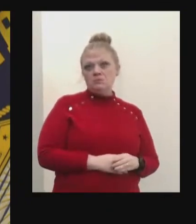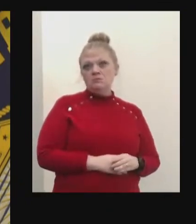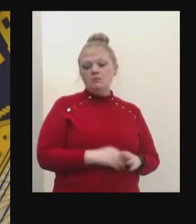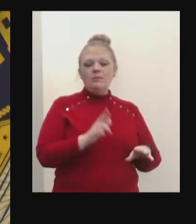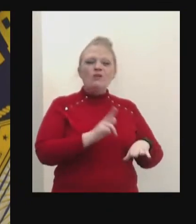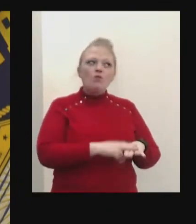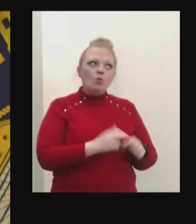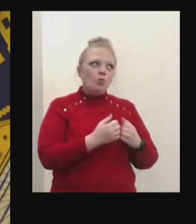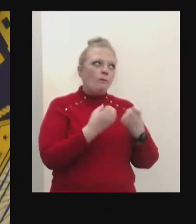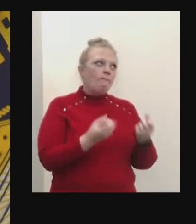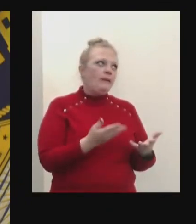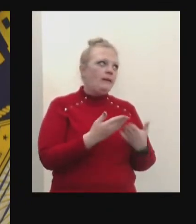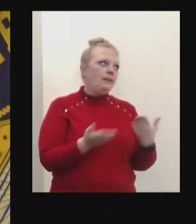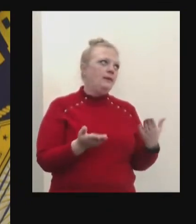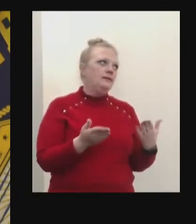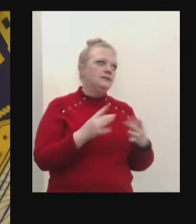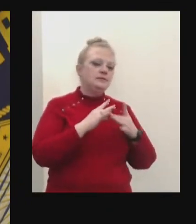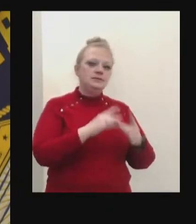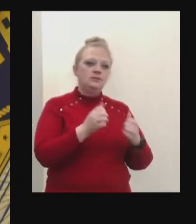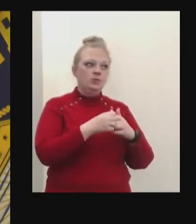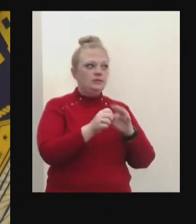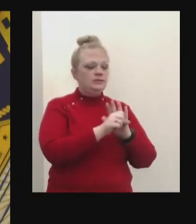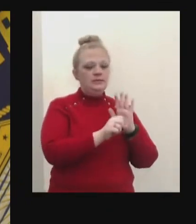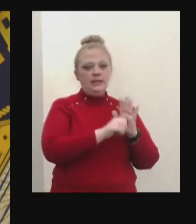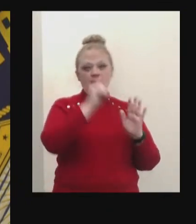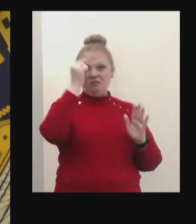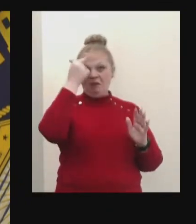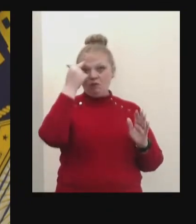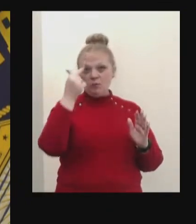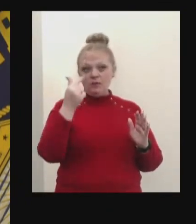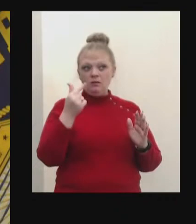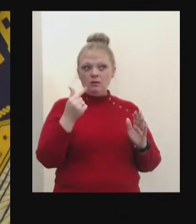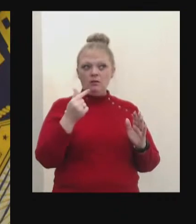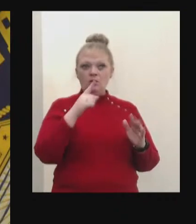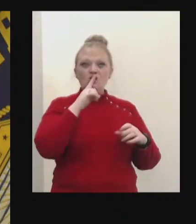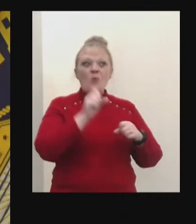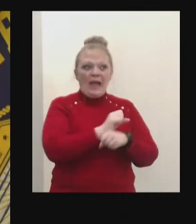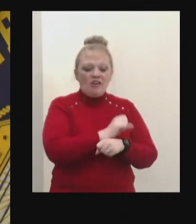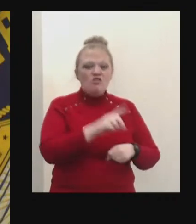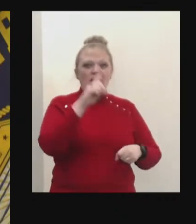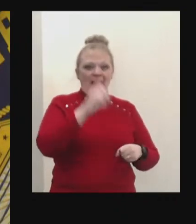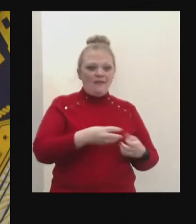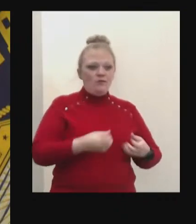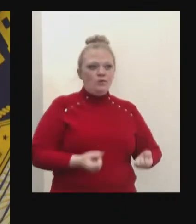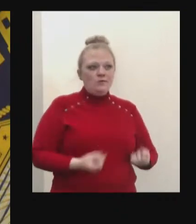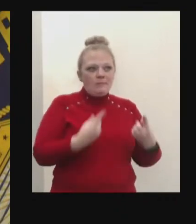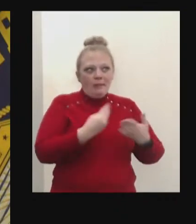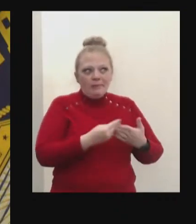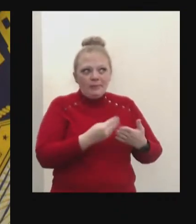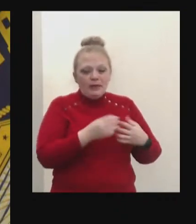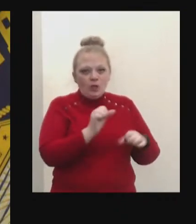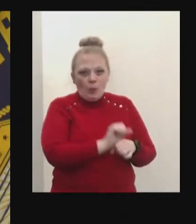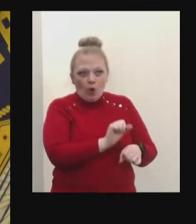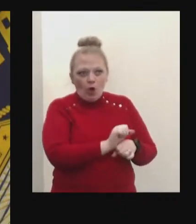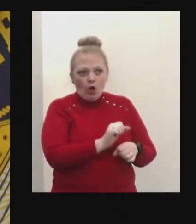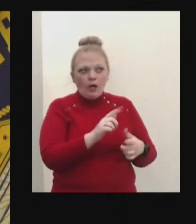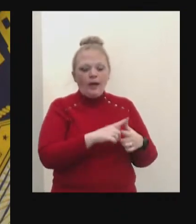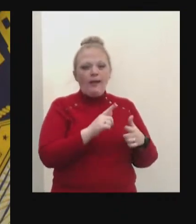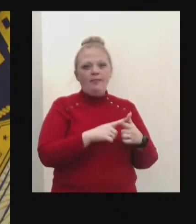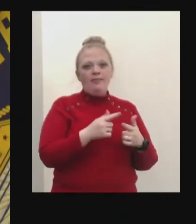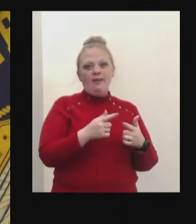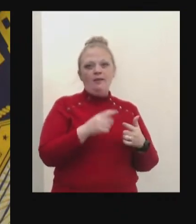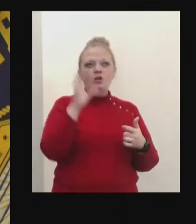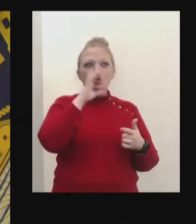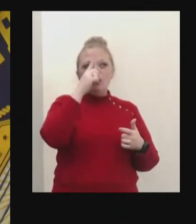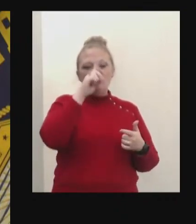stuff associated with the state government, you have to actually do the work, spend the money, so to speak, and seek reimbursement later. So what we're